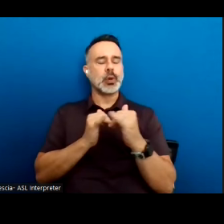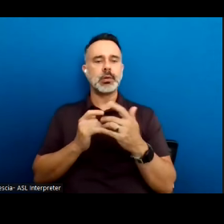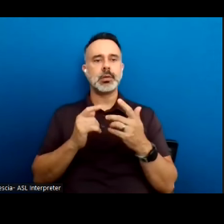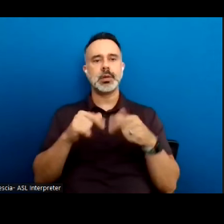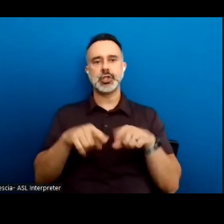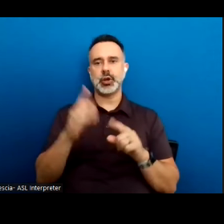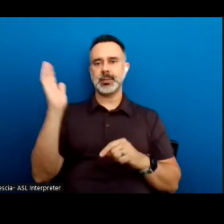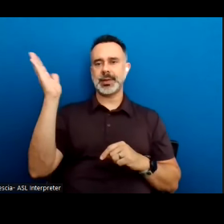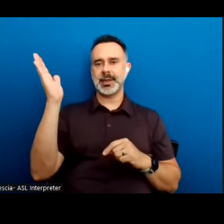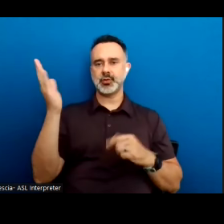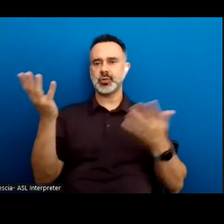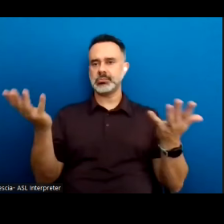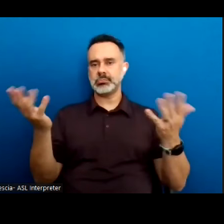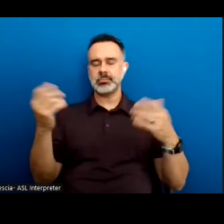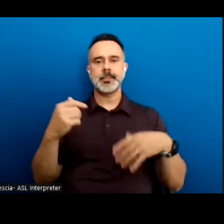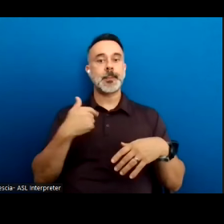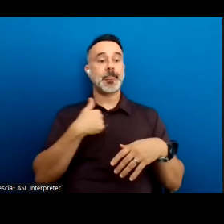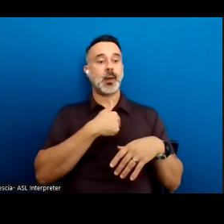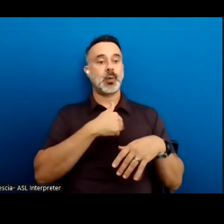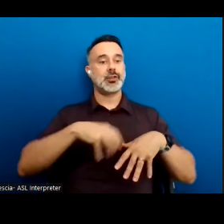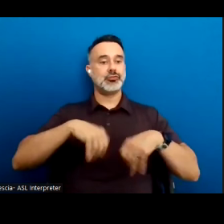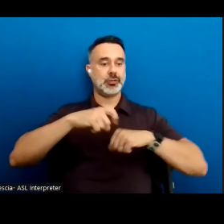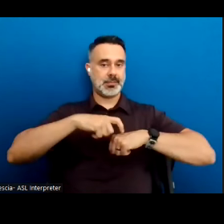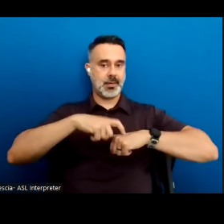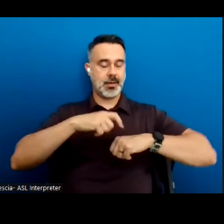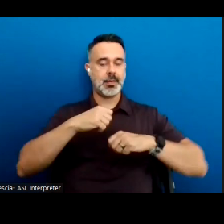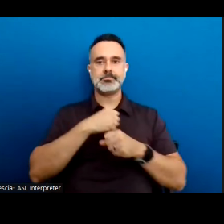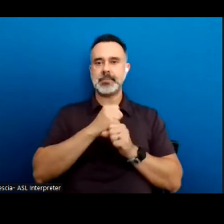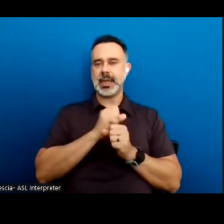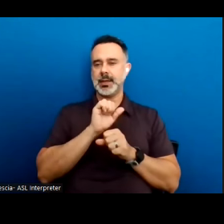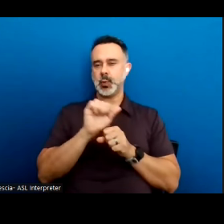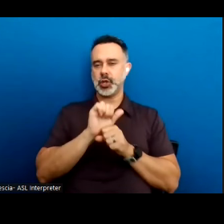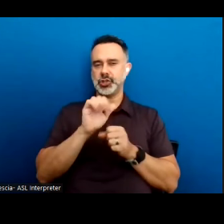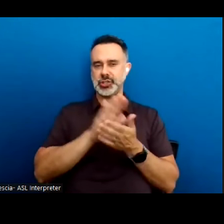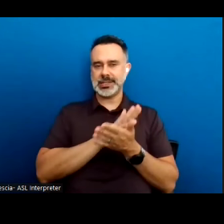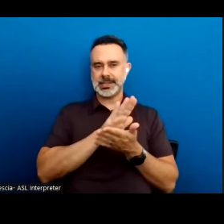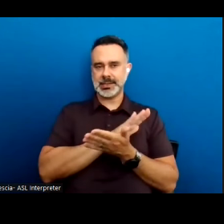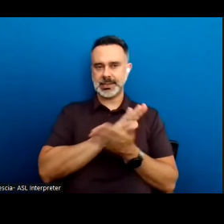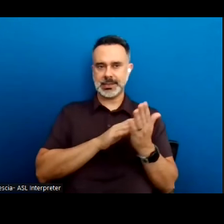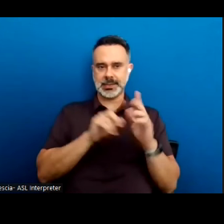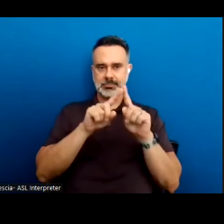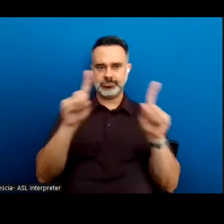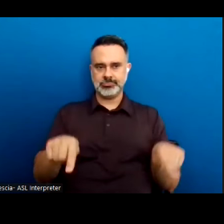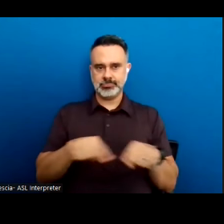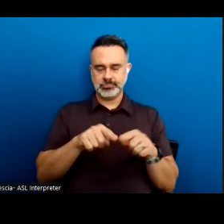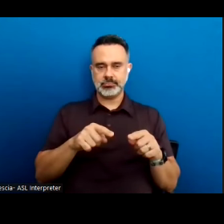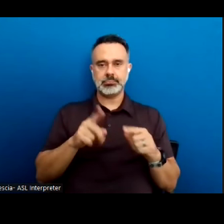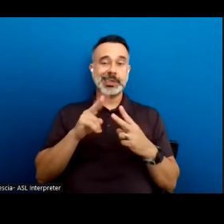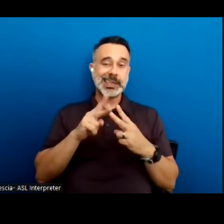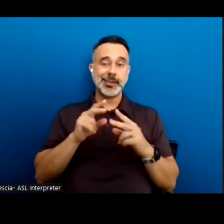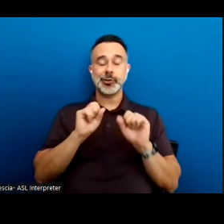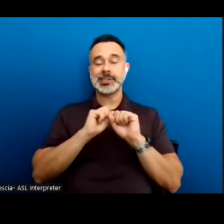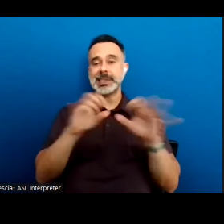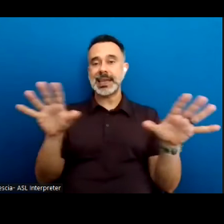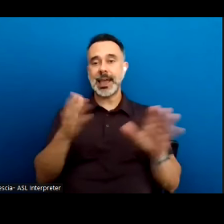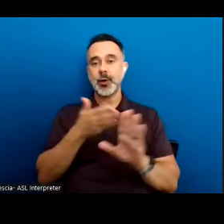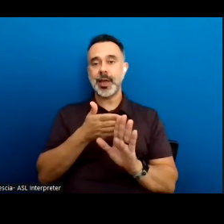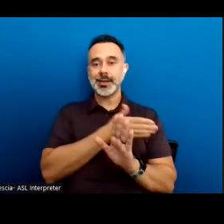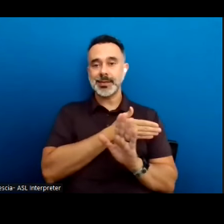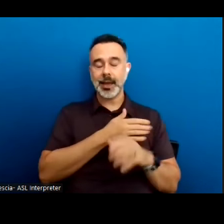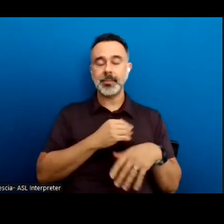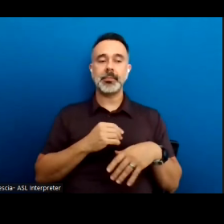presentations? And so we took some time and made some worksheets to work with the students. They were either sent out ahead of time and